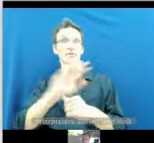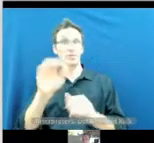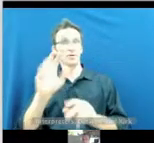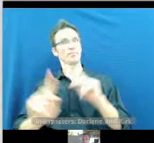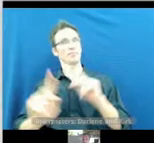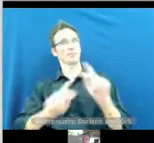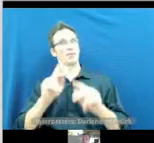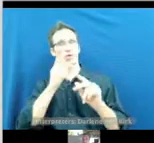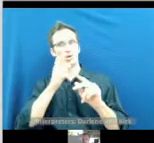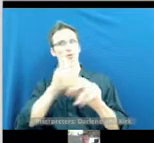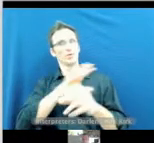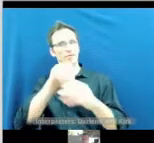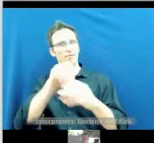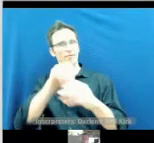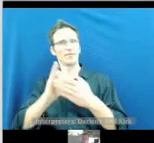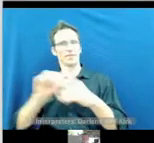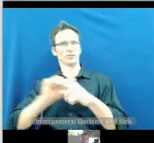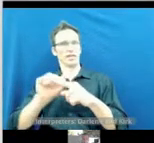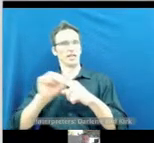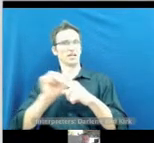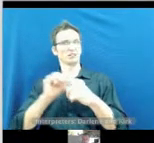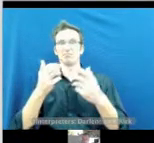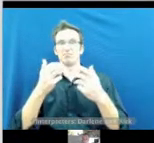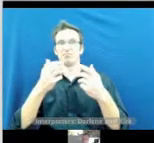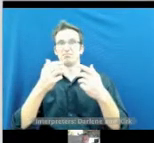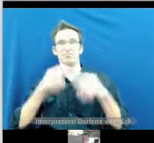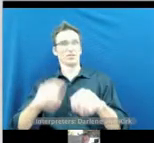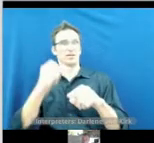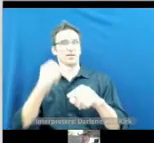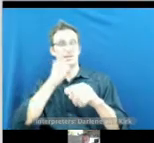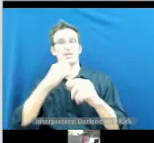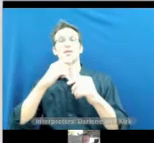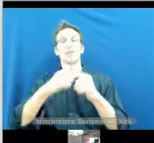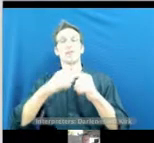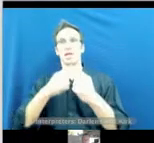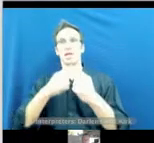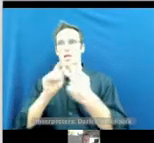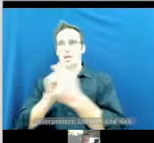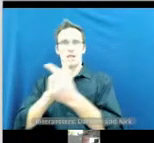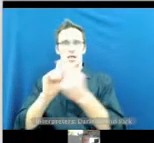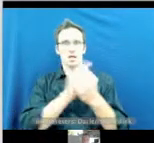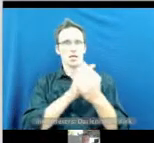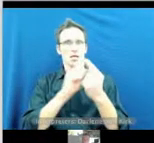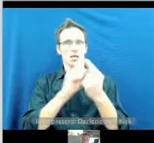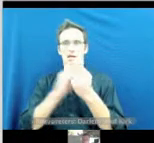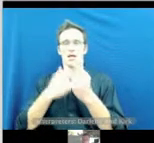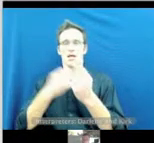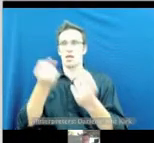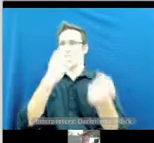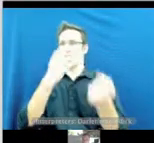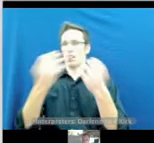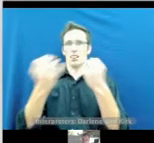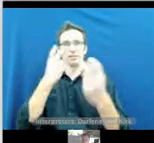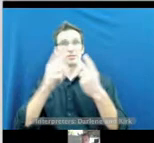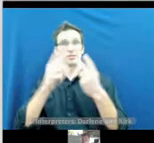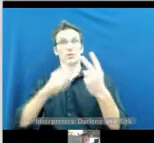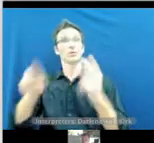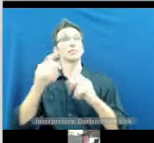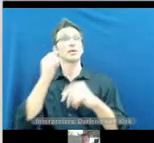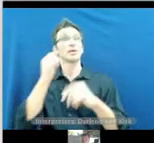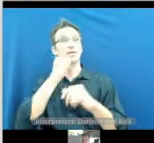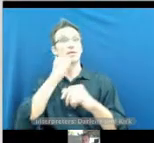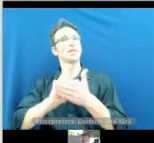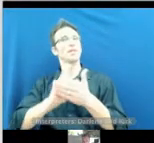training at any given time. And having that sort of exposure, as you can imagine, on a daily basis greatly influences your